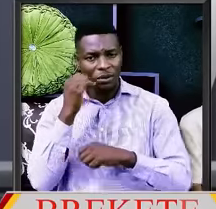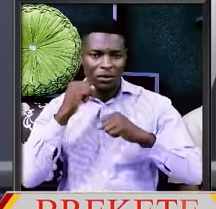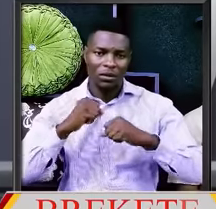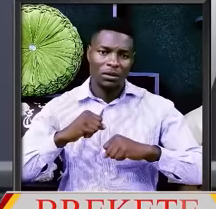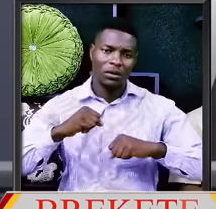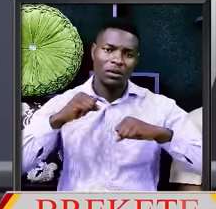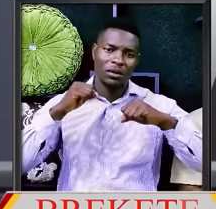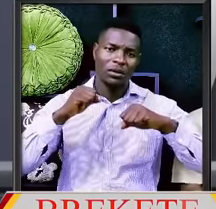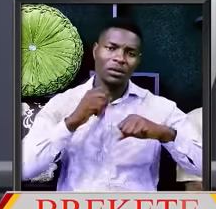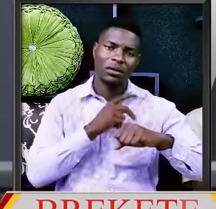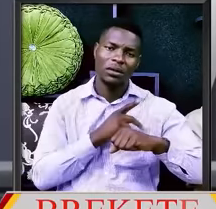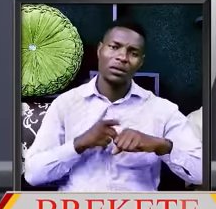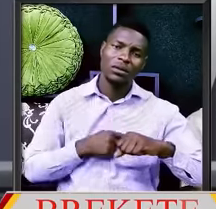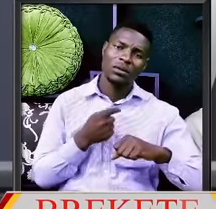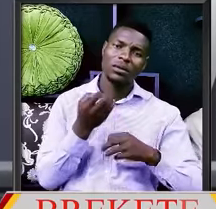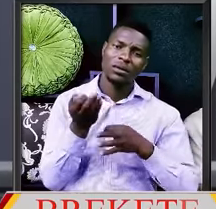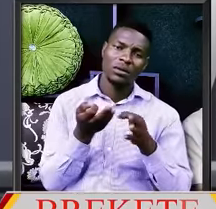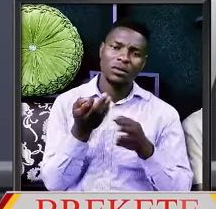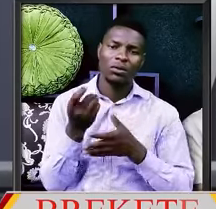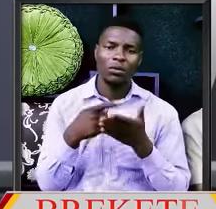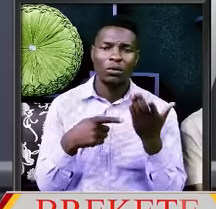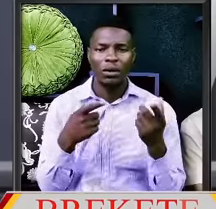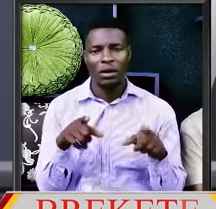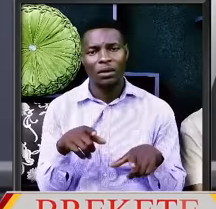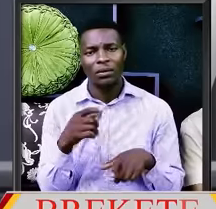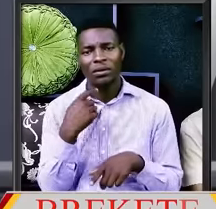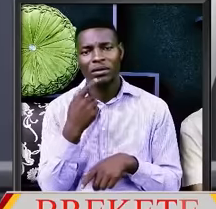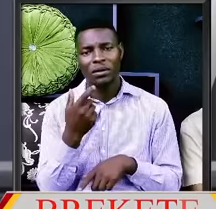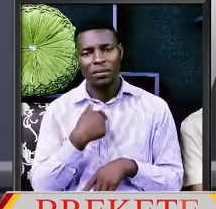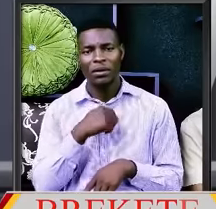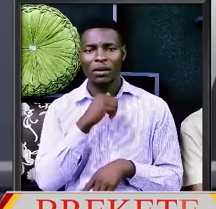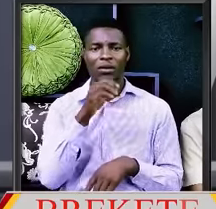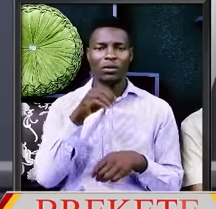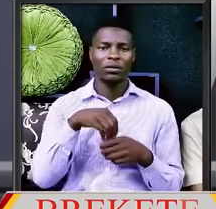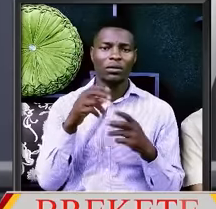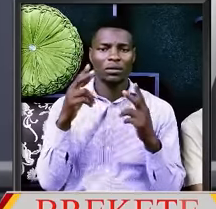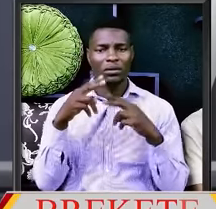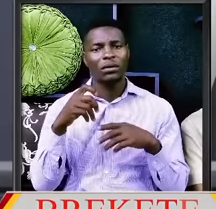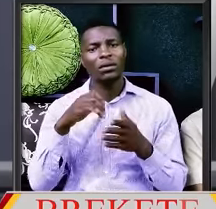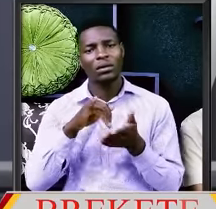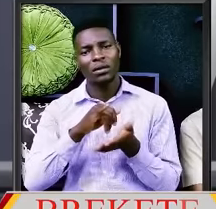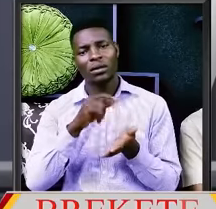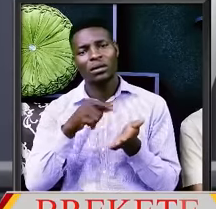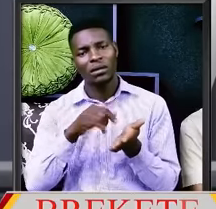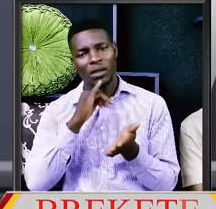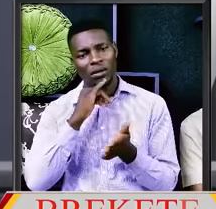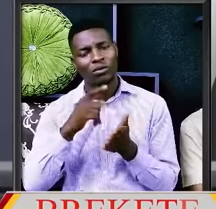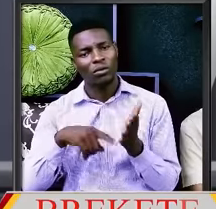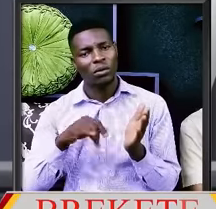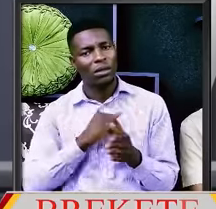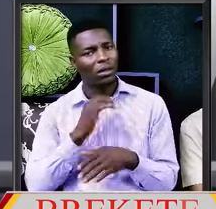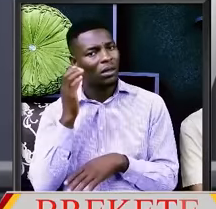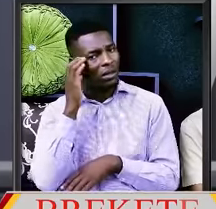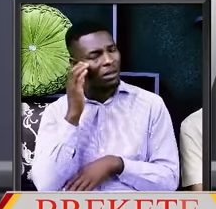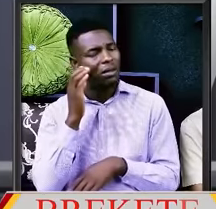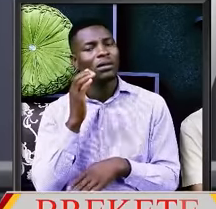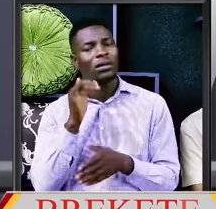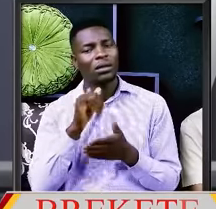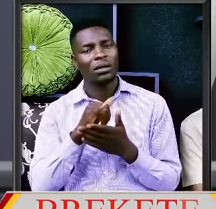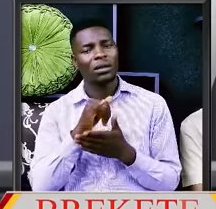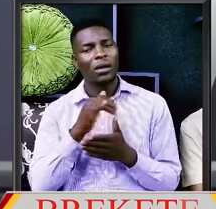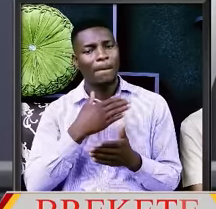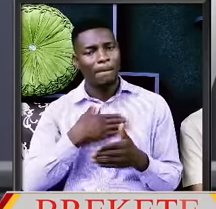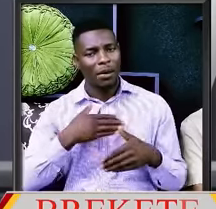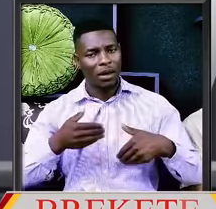Igwe, tell and say, see what thing they happen. I know they. Village, but that we say I be here, and I hear say my younger brother, they